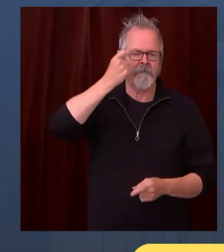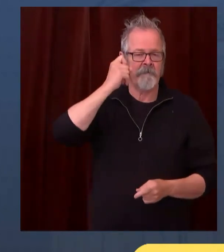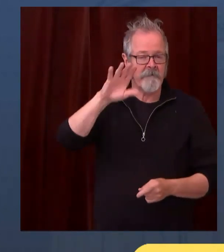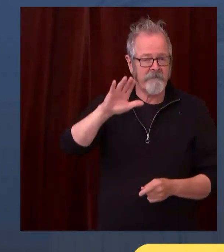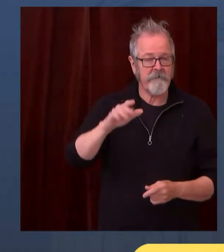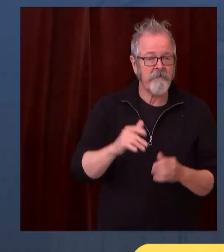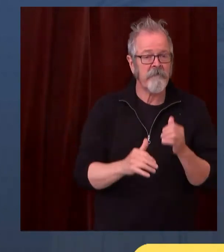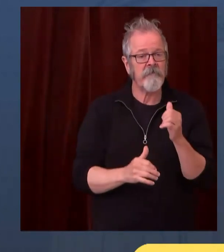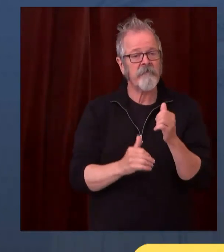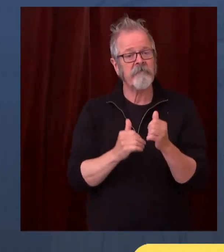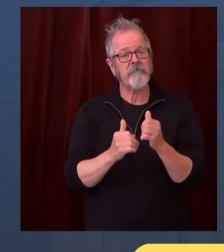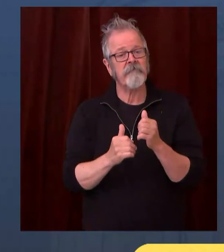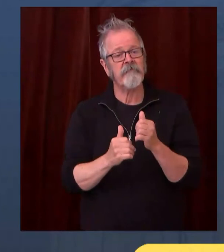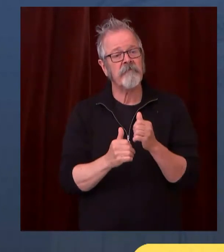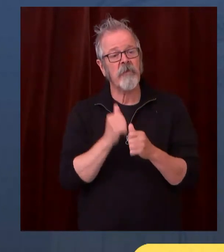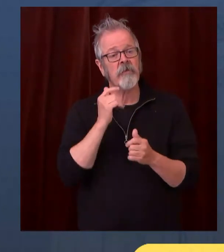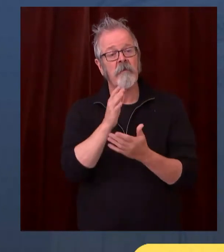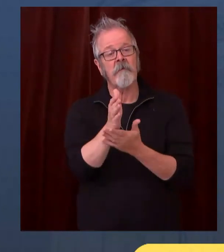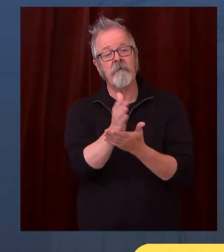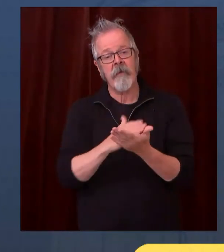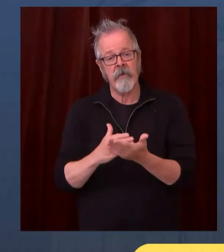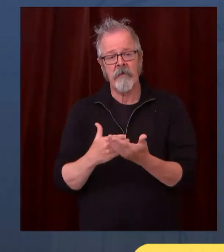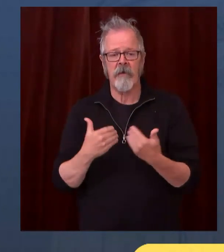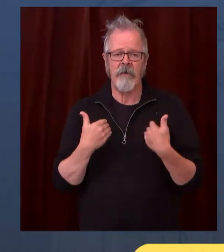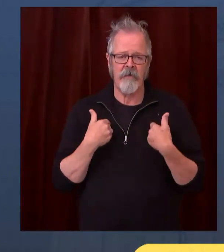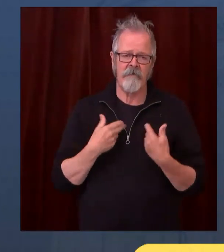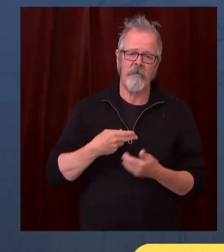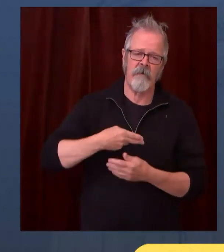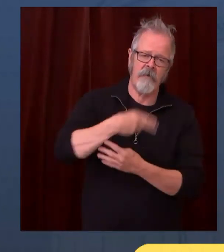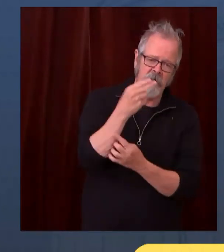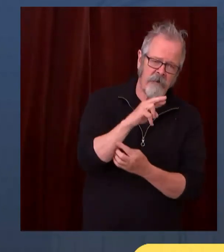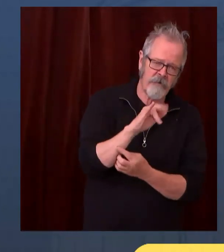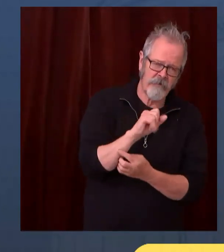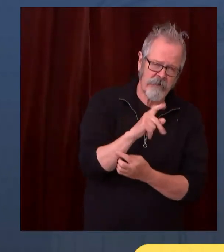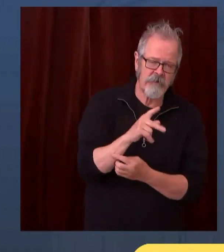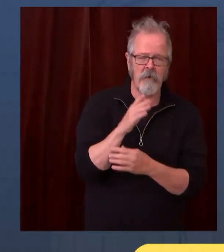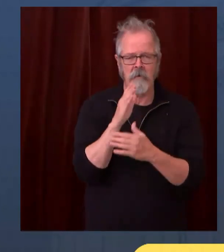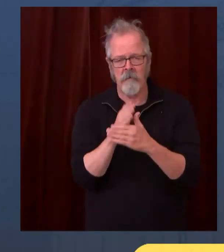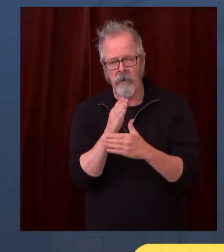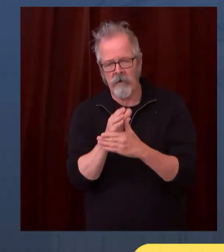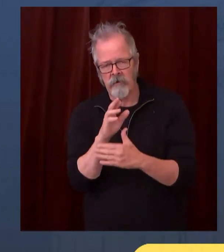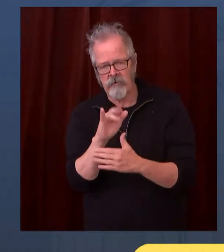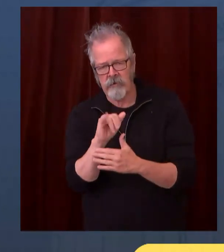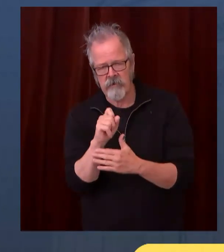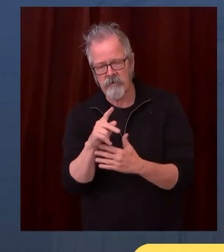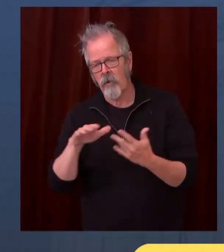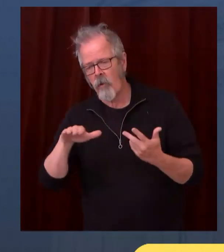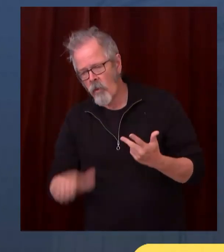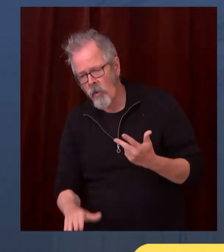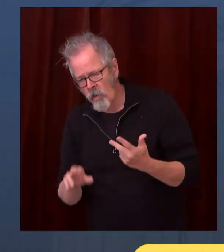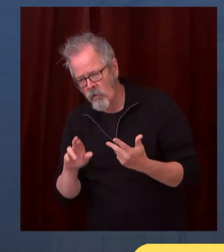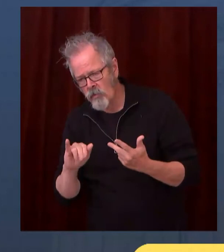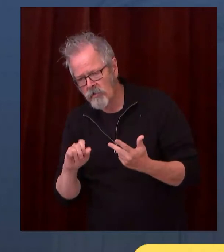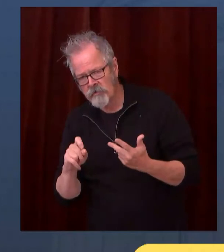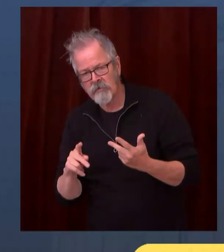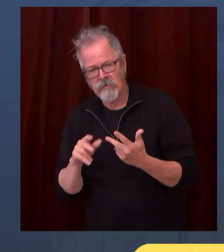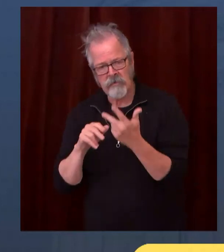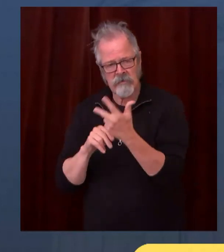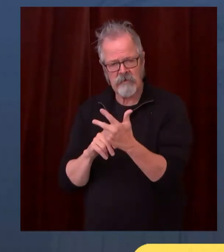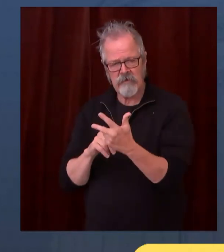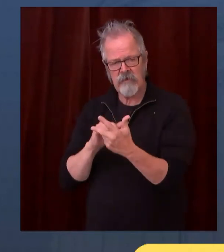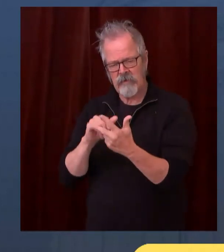one, for a facility to be able to be in phase one, obviously it's less